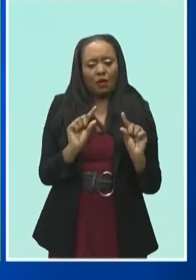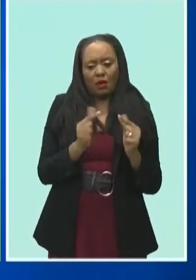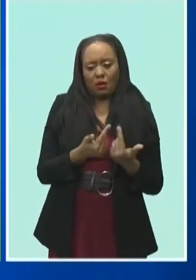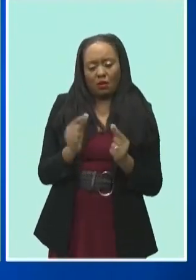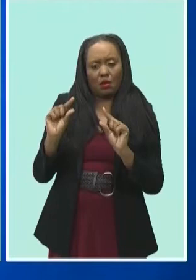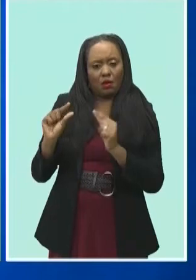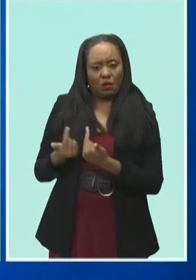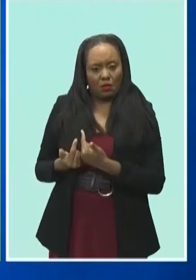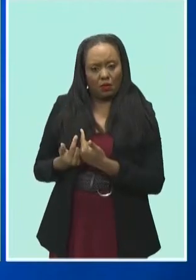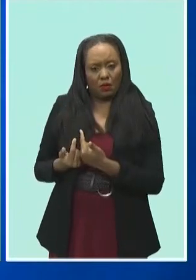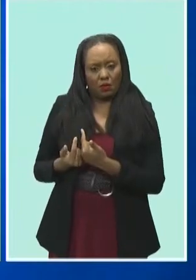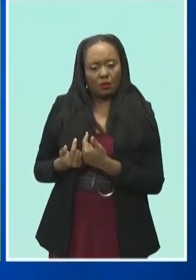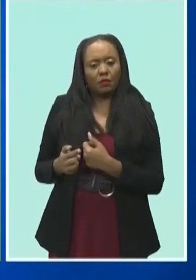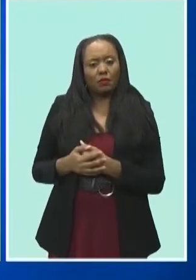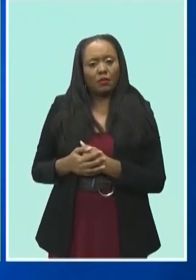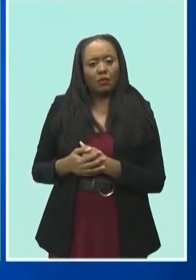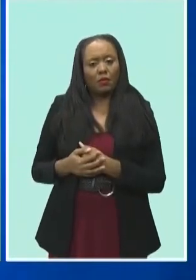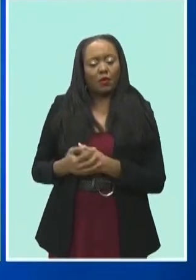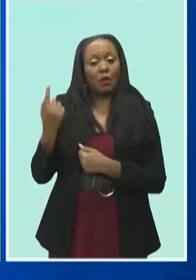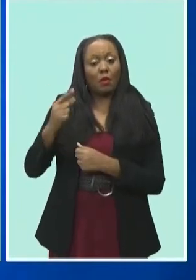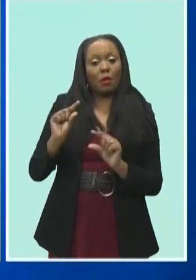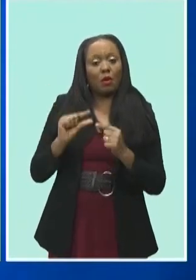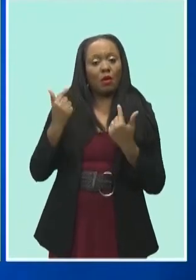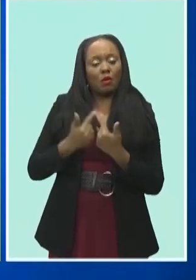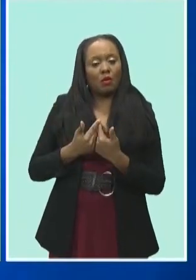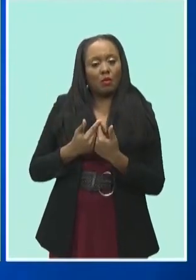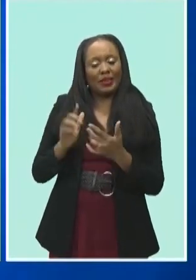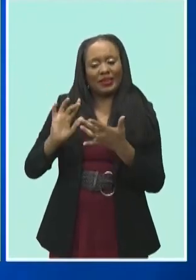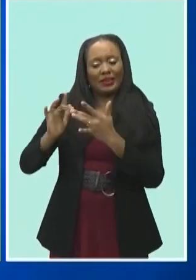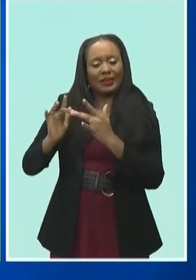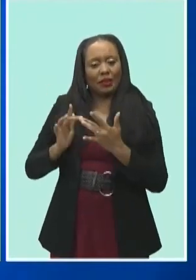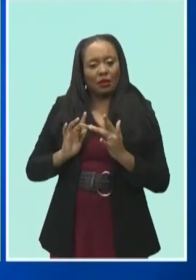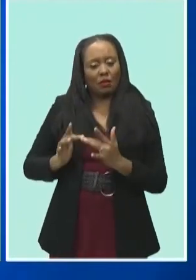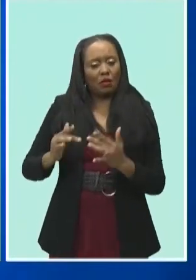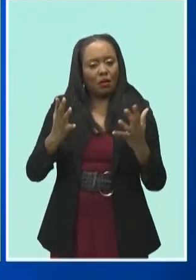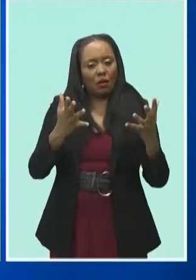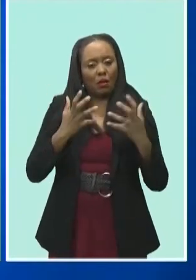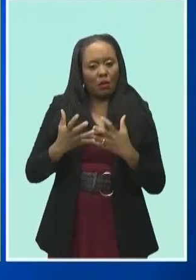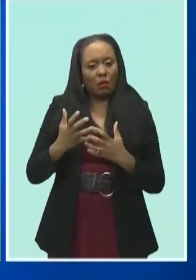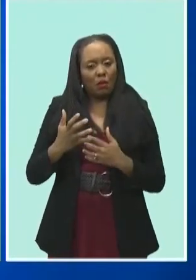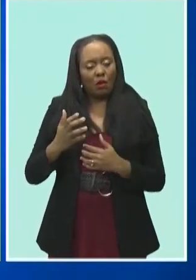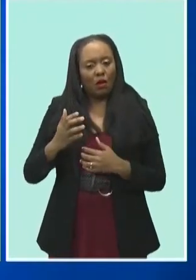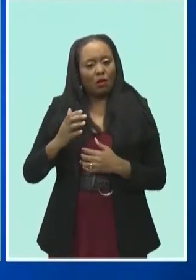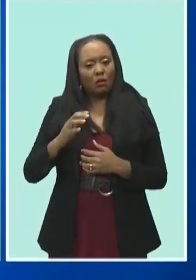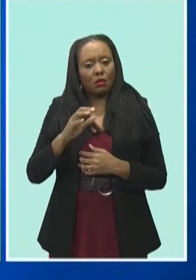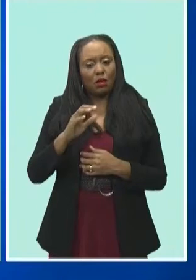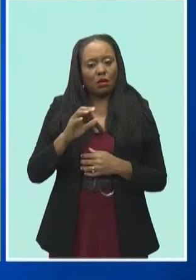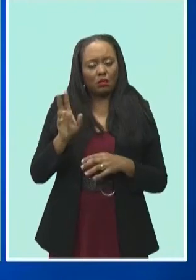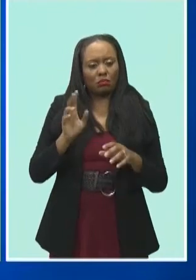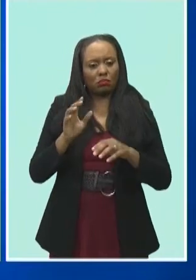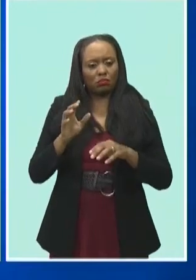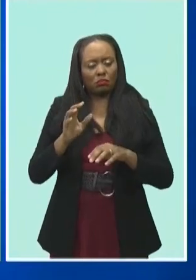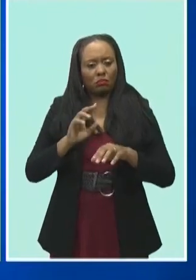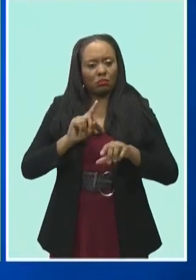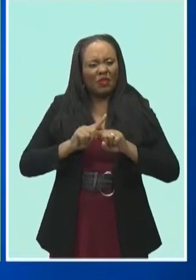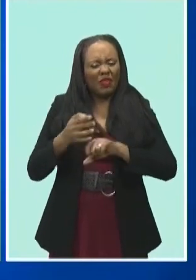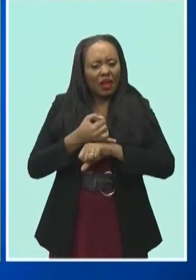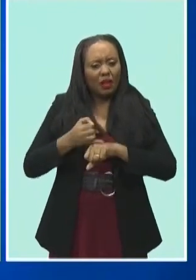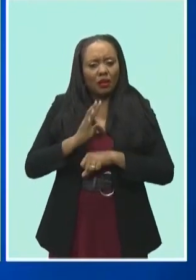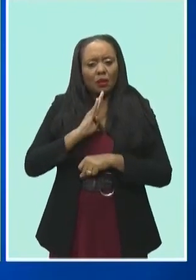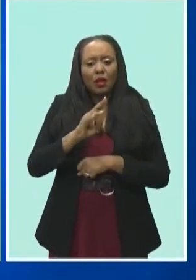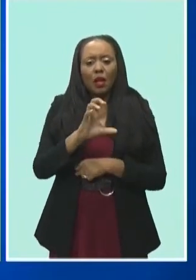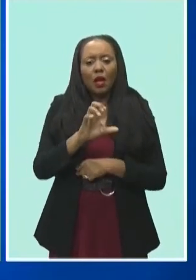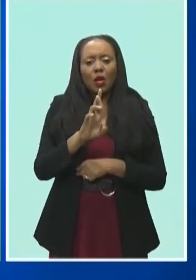alliance, or it's a network that seeks to achieve resilience among our Creole-speaking countries. So Dominica,